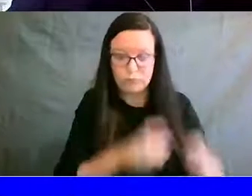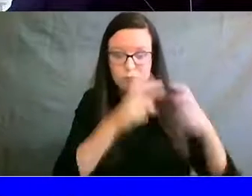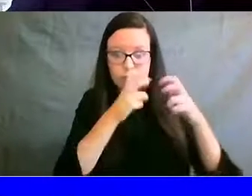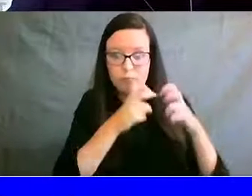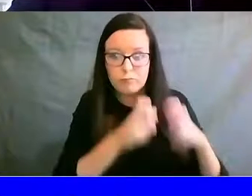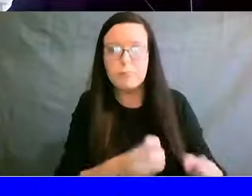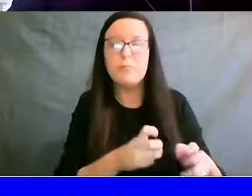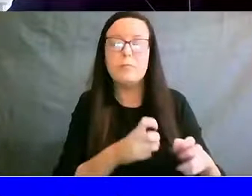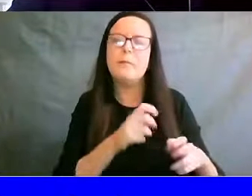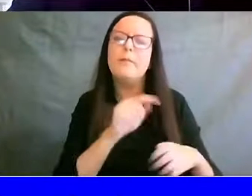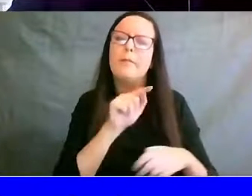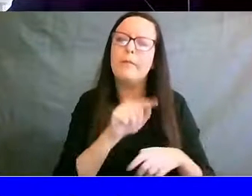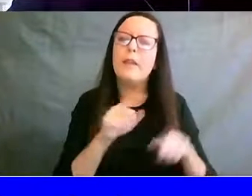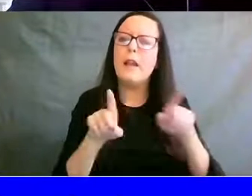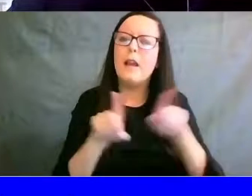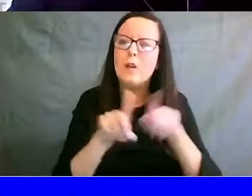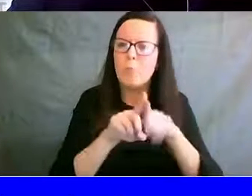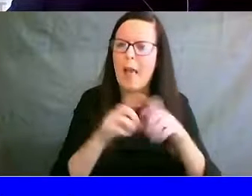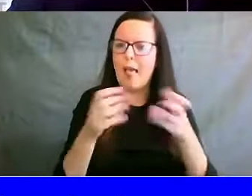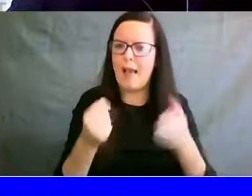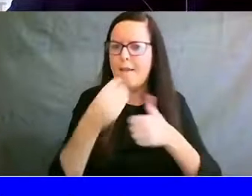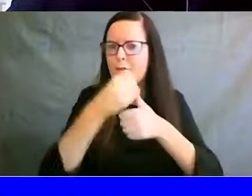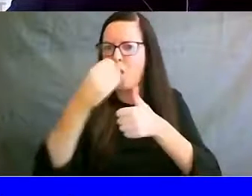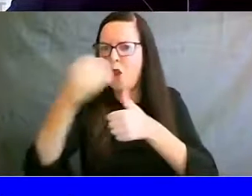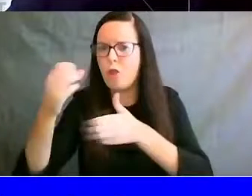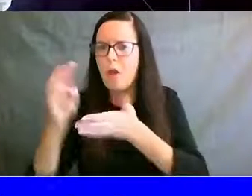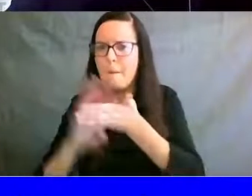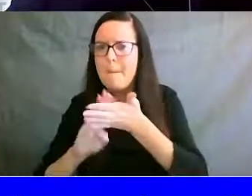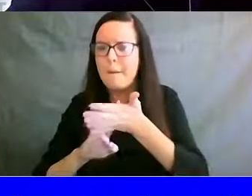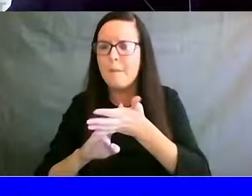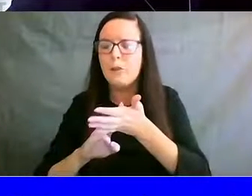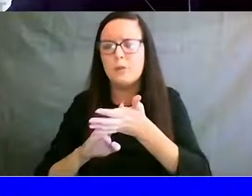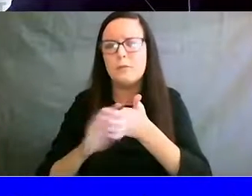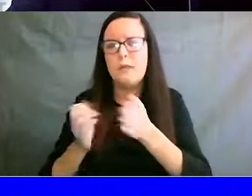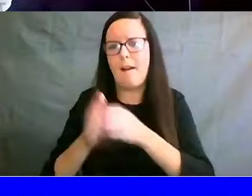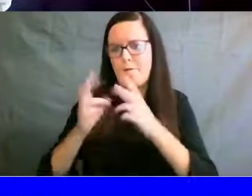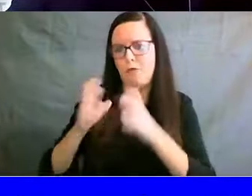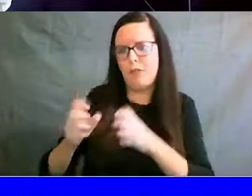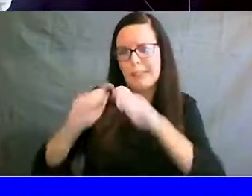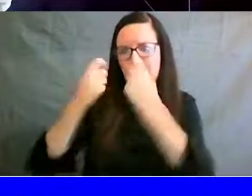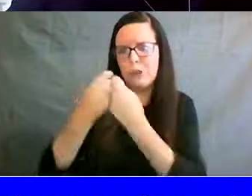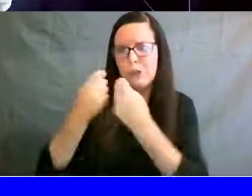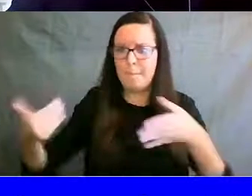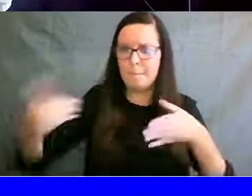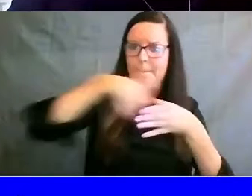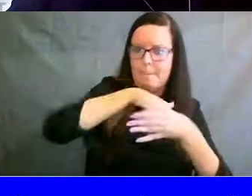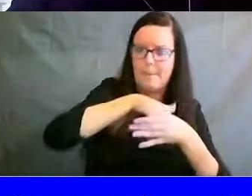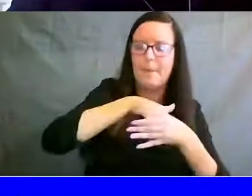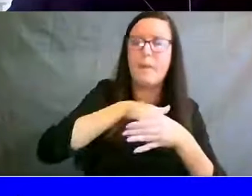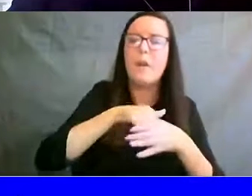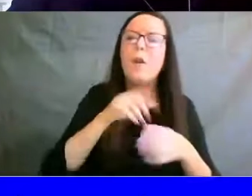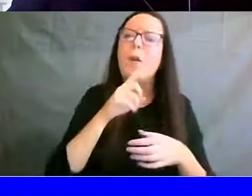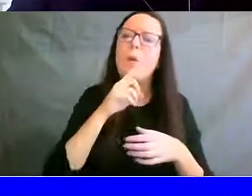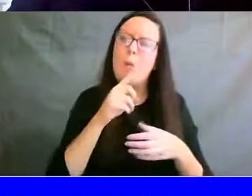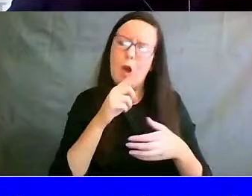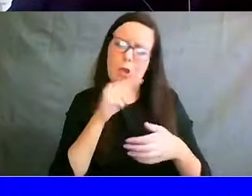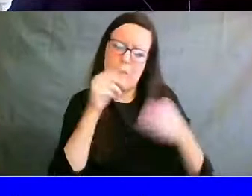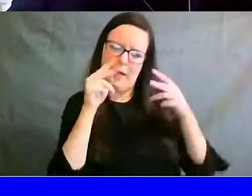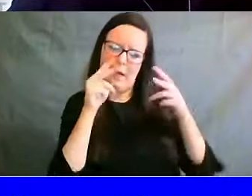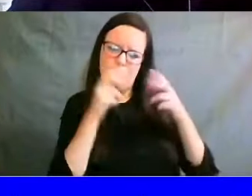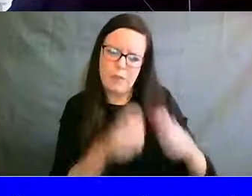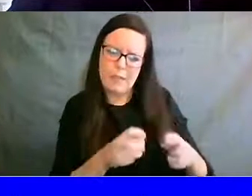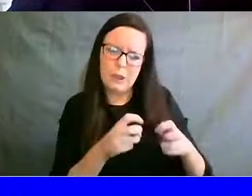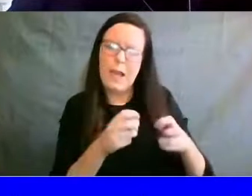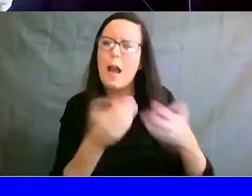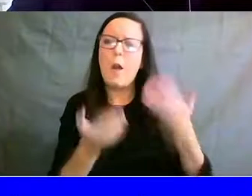as research by other members of the research team. And those pieces of research looked at access to